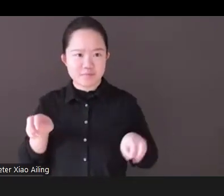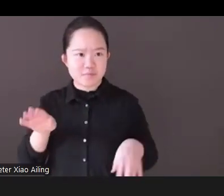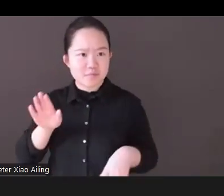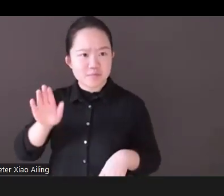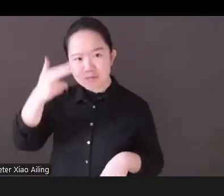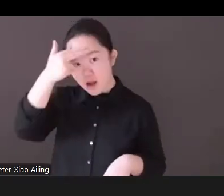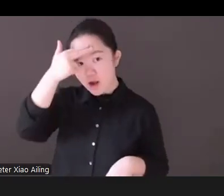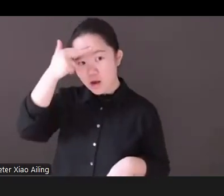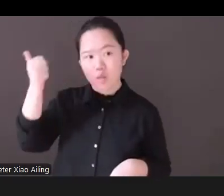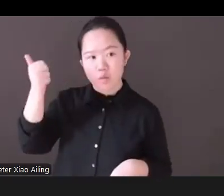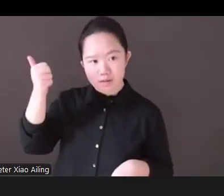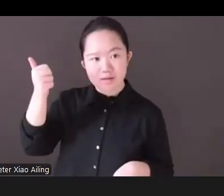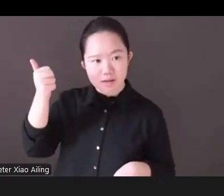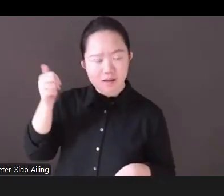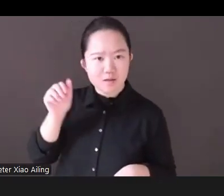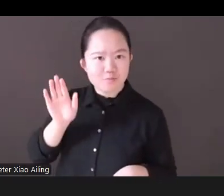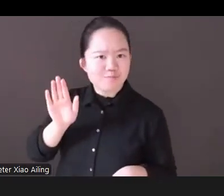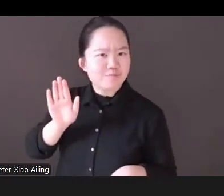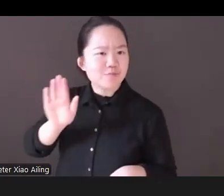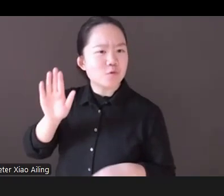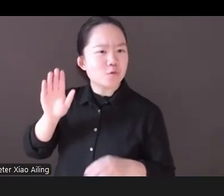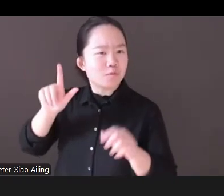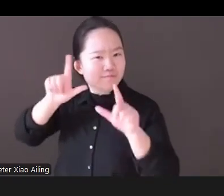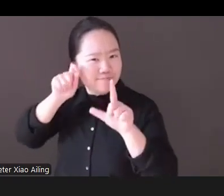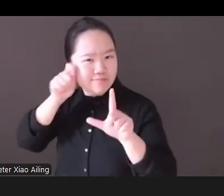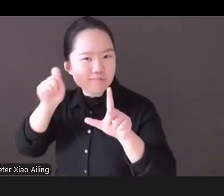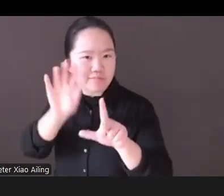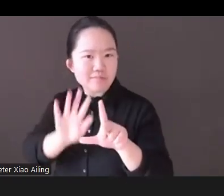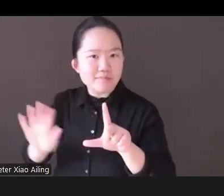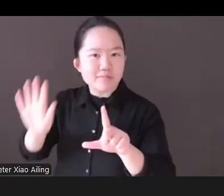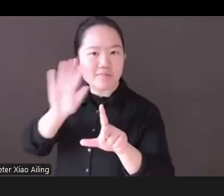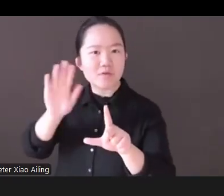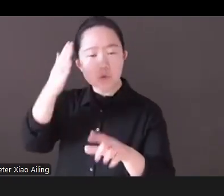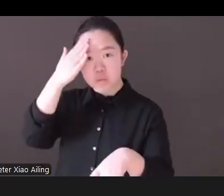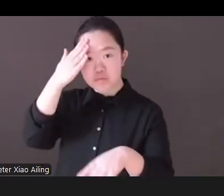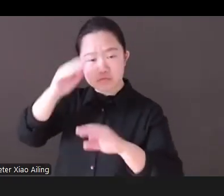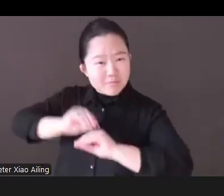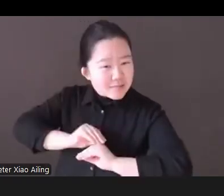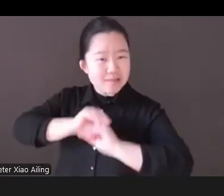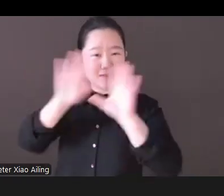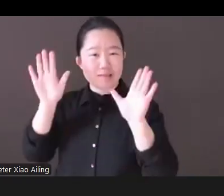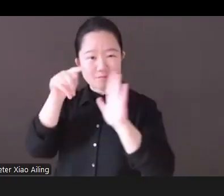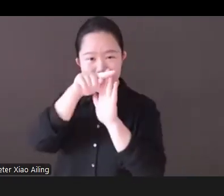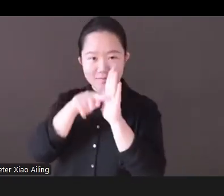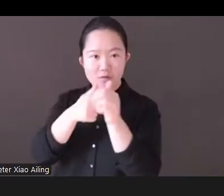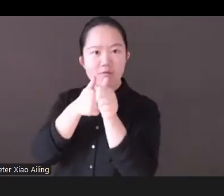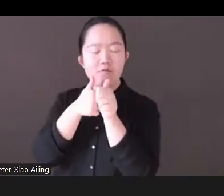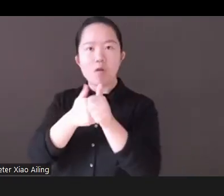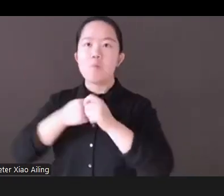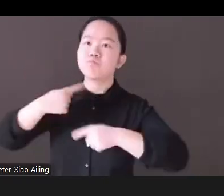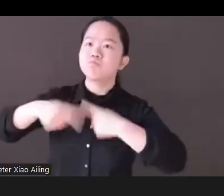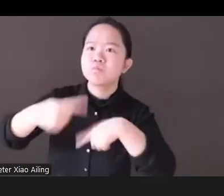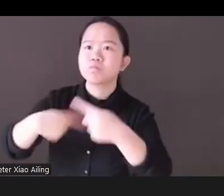a plan, or do you actually already know exactly how to do things? Good morning, everyone. Thank you